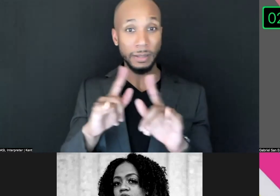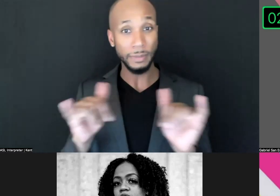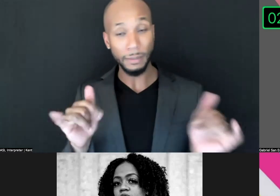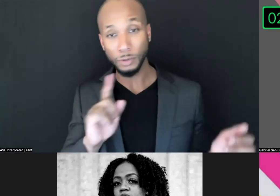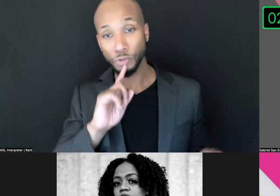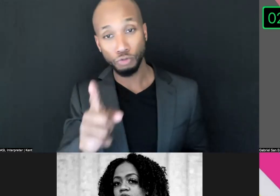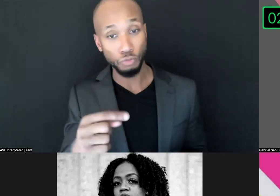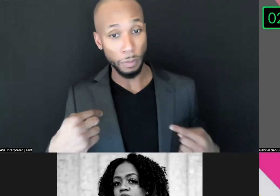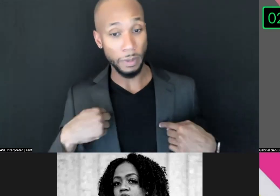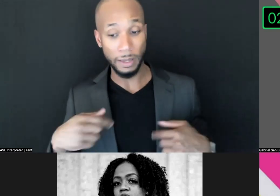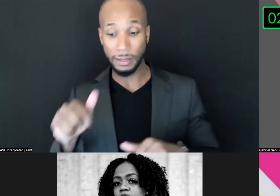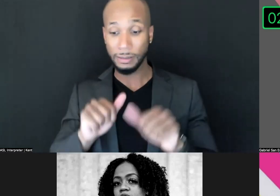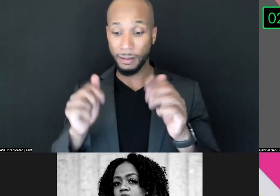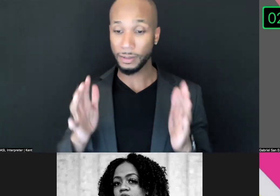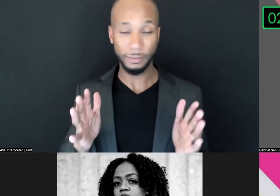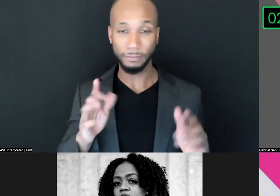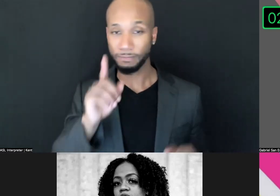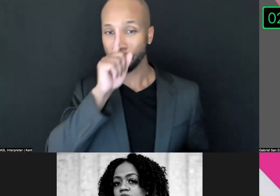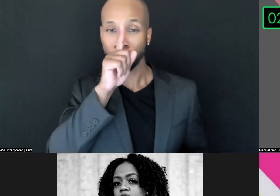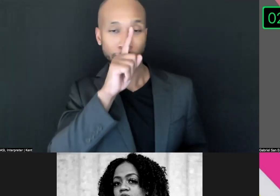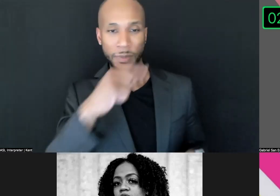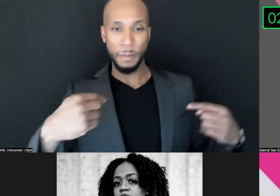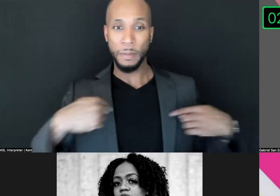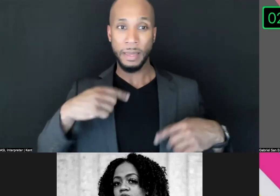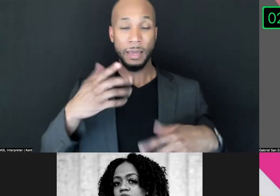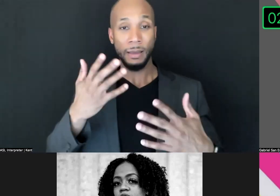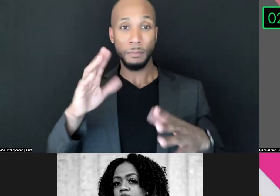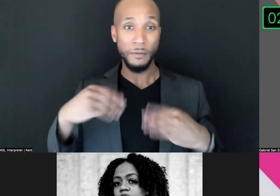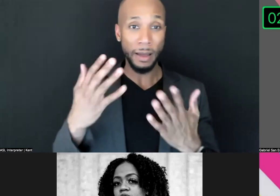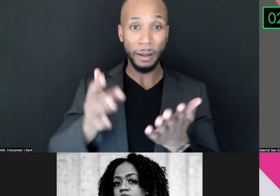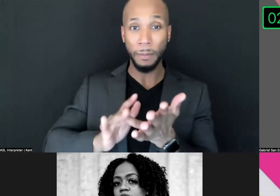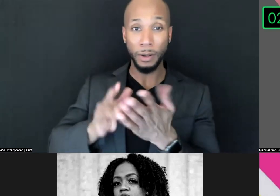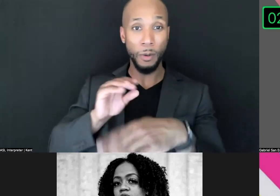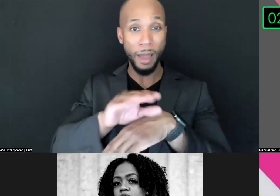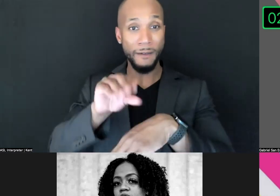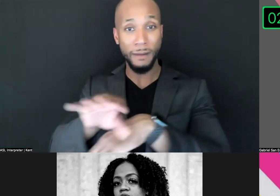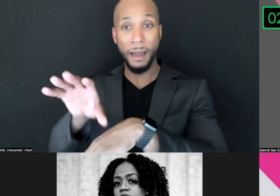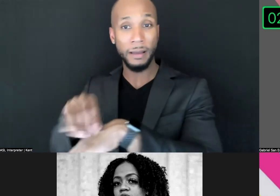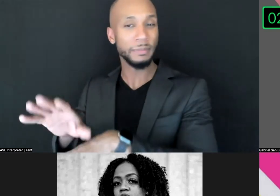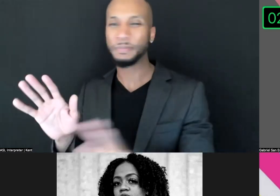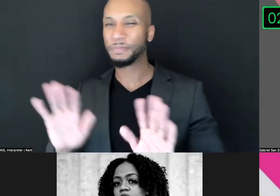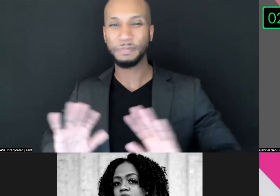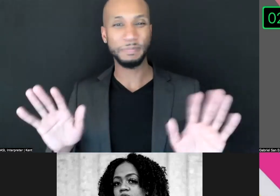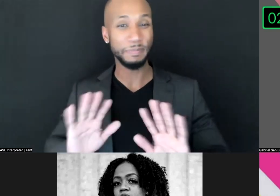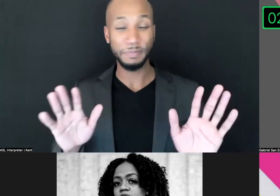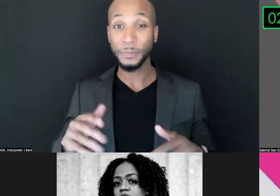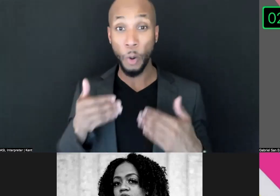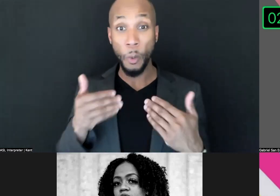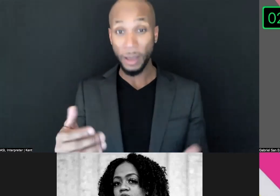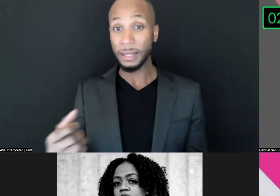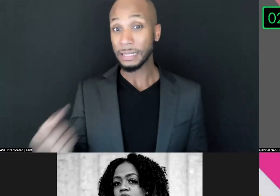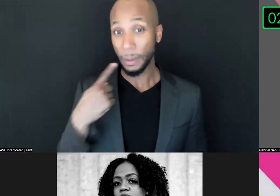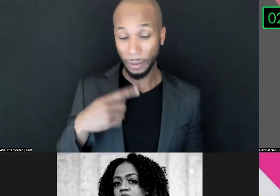not a scientist, and I shouldn't be giving people medical advice other than take your pills, get your